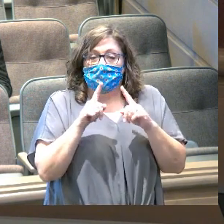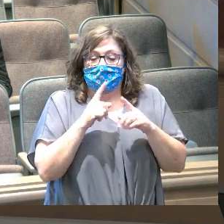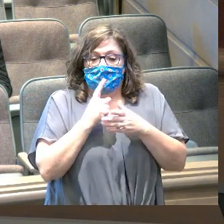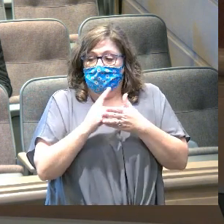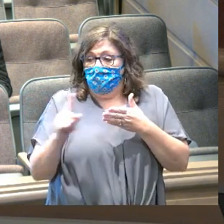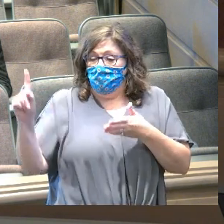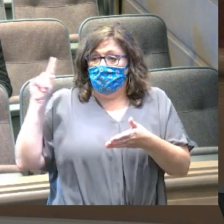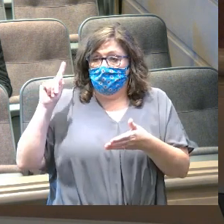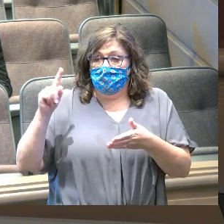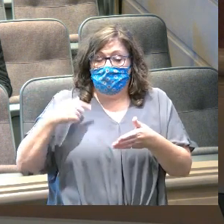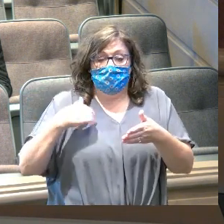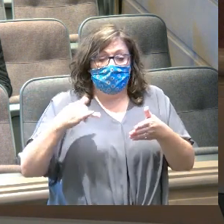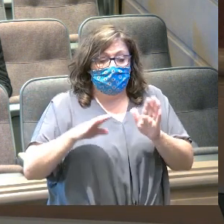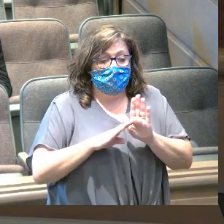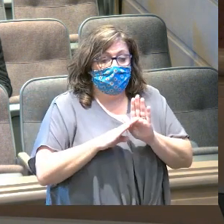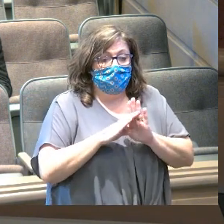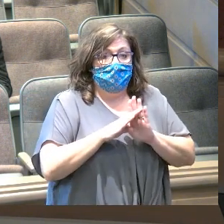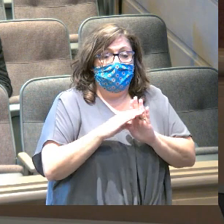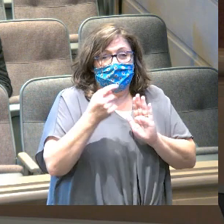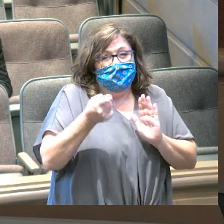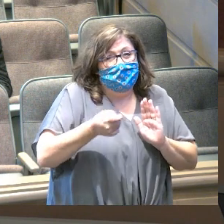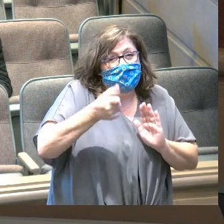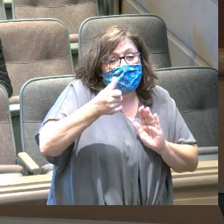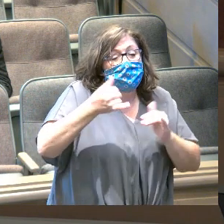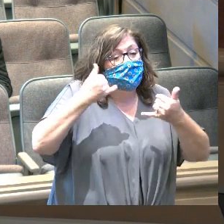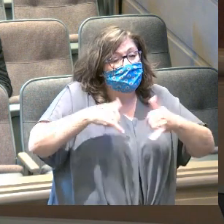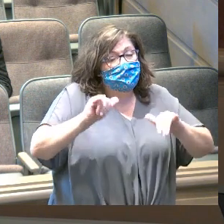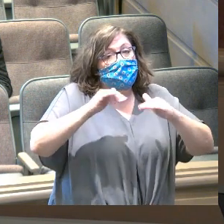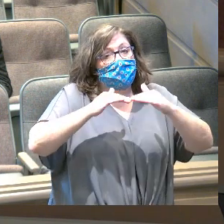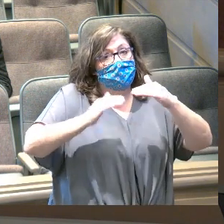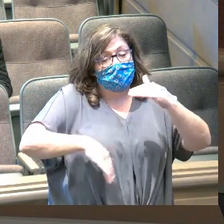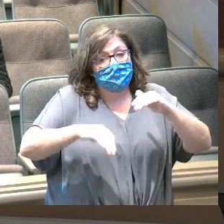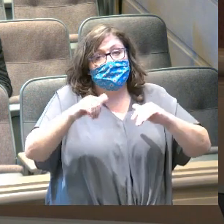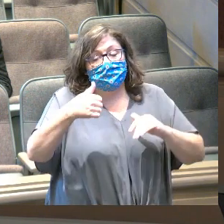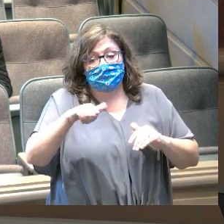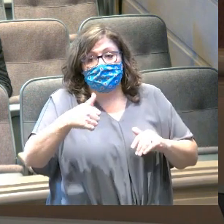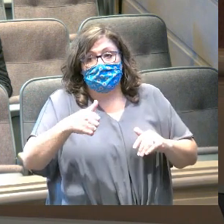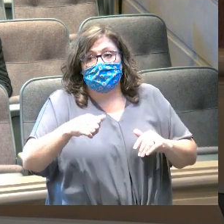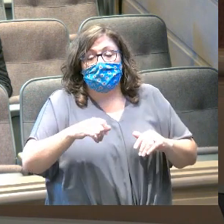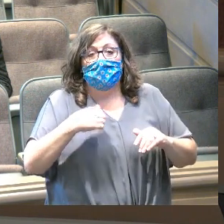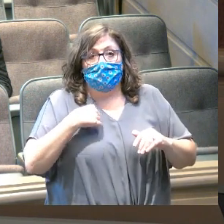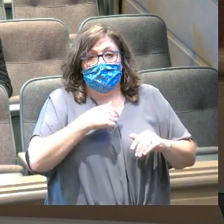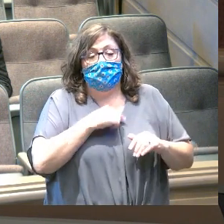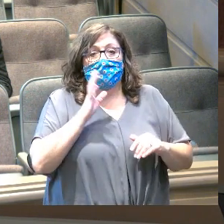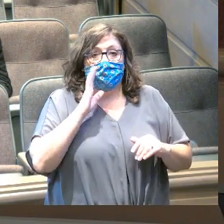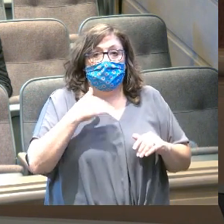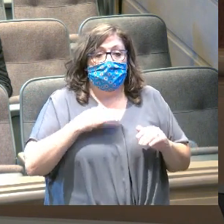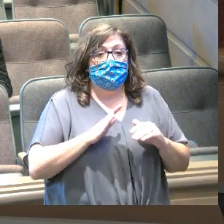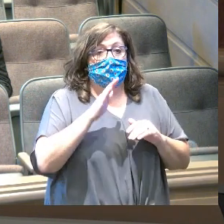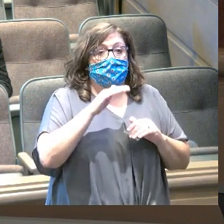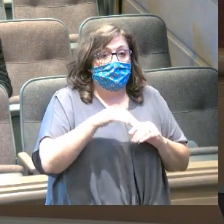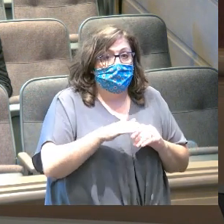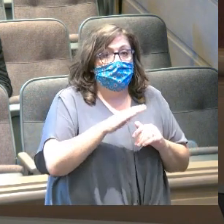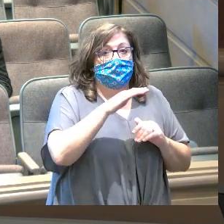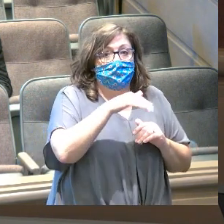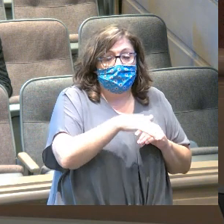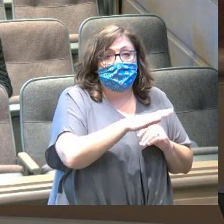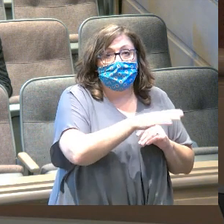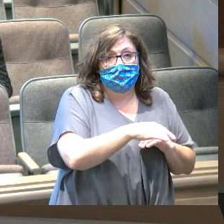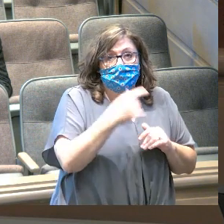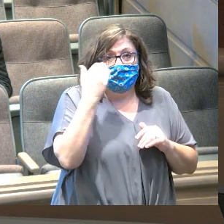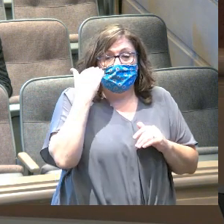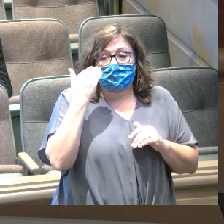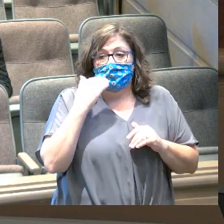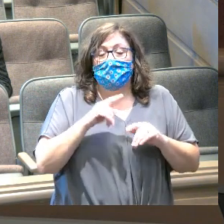single digits. That's great. There's going to be bumps. I mean, I think you would have to expect bumps along the road like